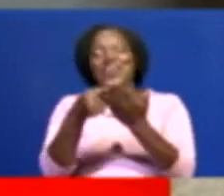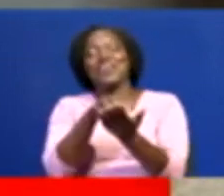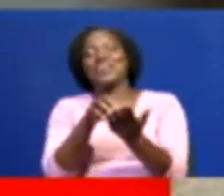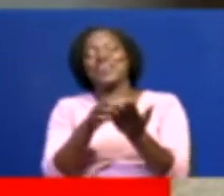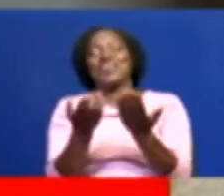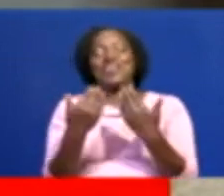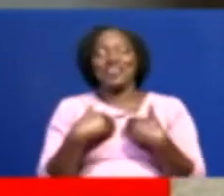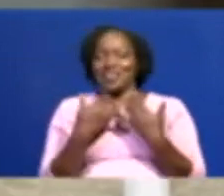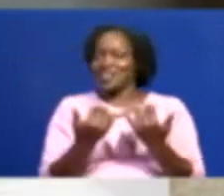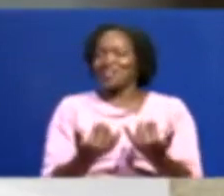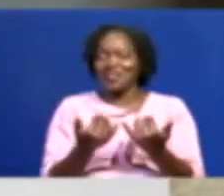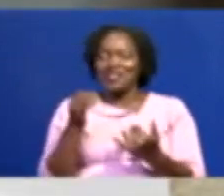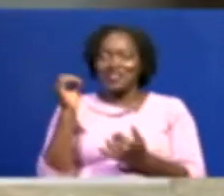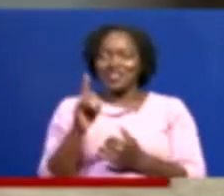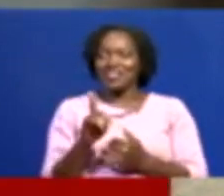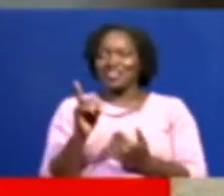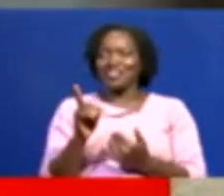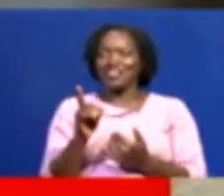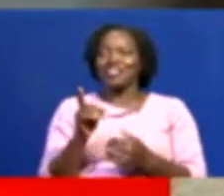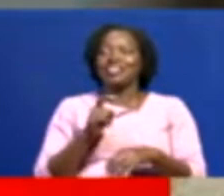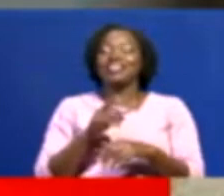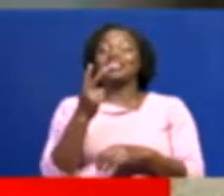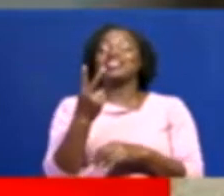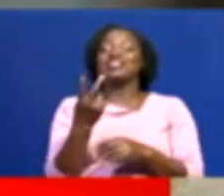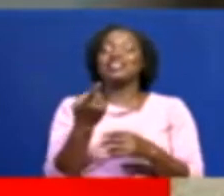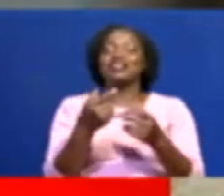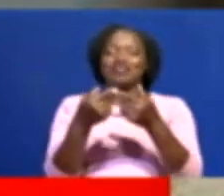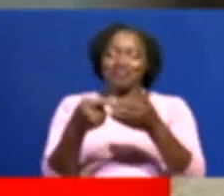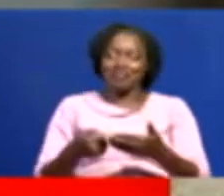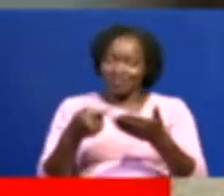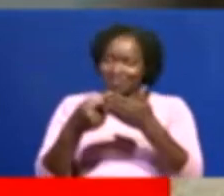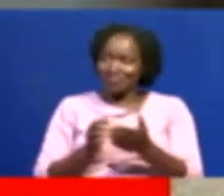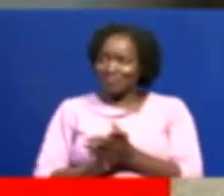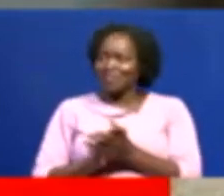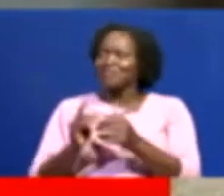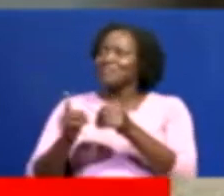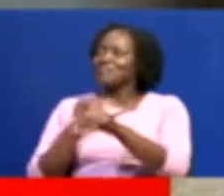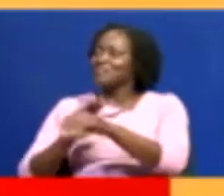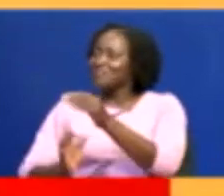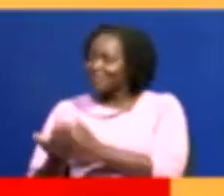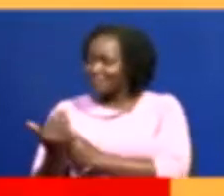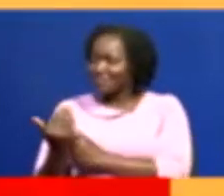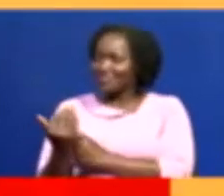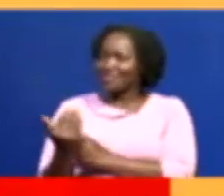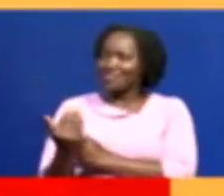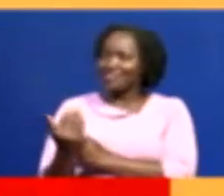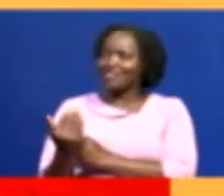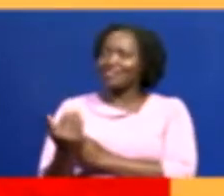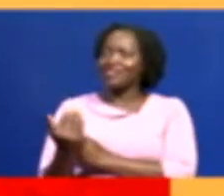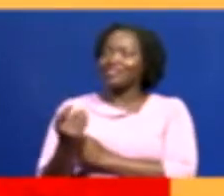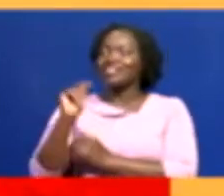we're in right now. Sure, is it high time that the two come to the table? First of all, good morning, Abdiaziz, and good morning